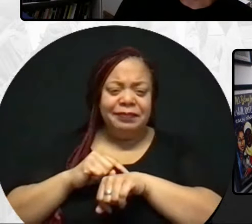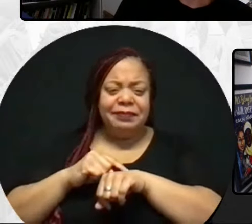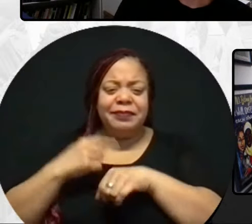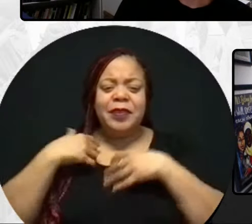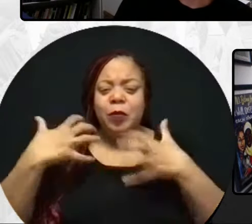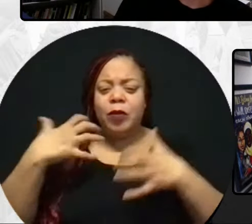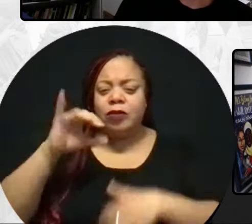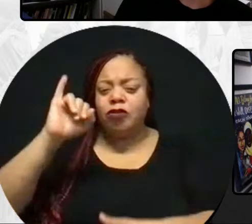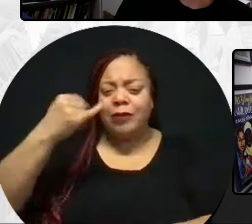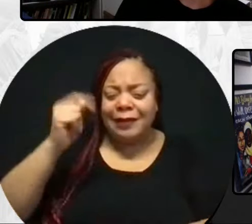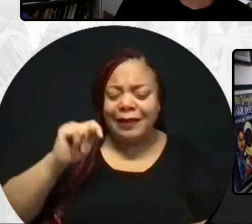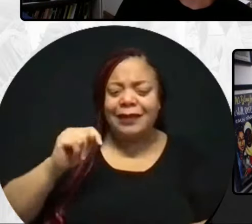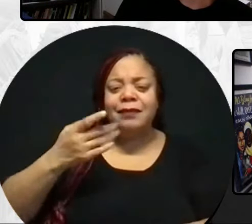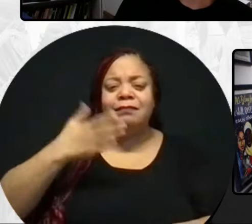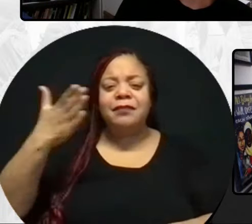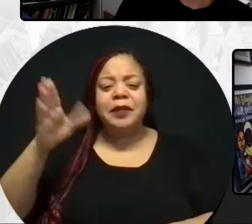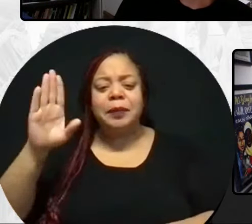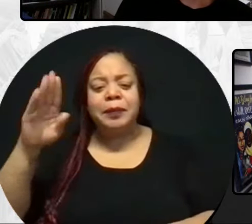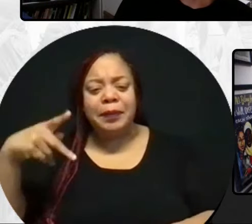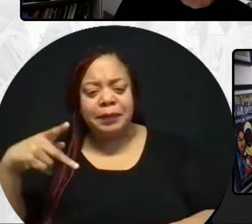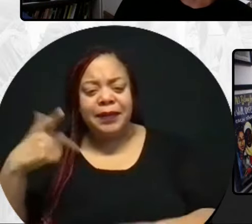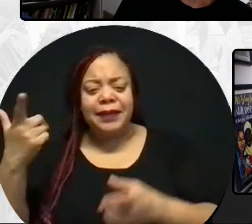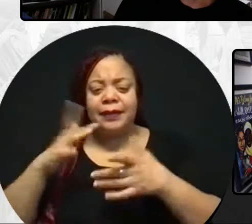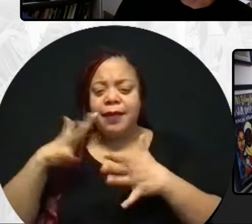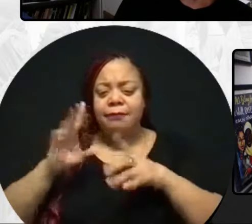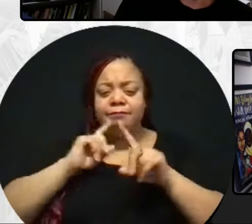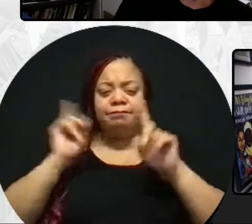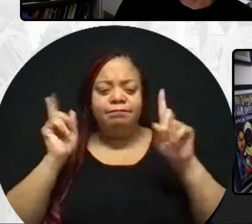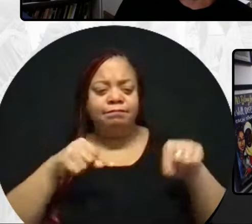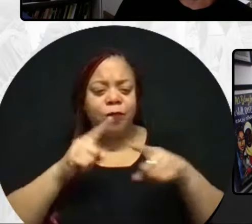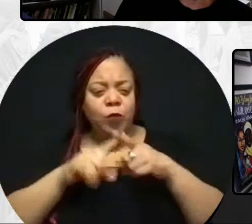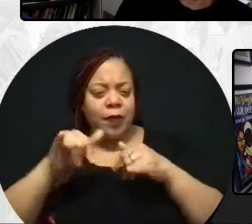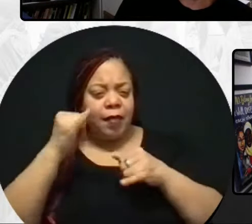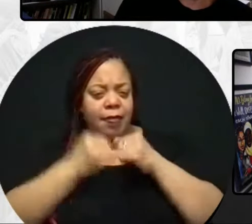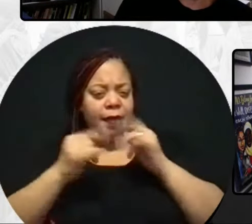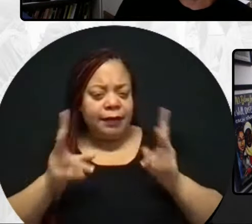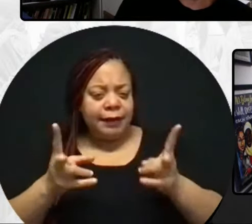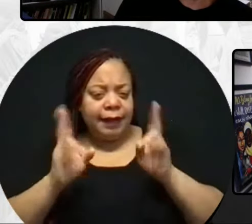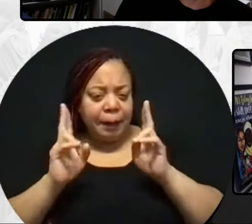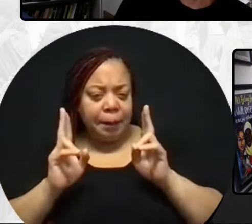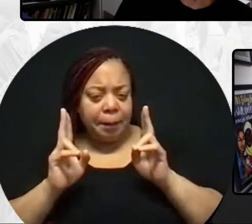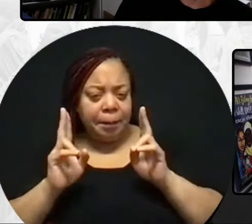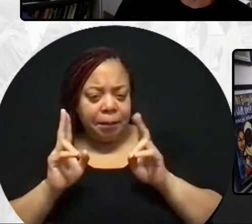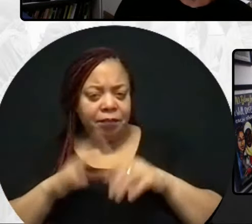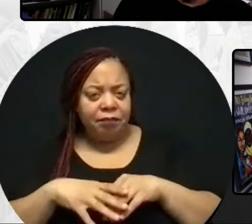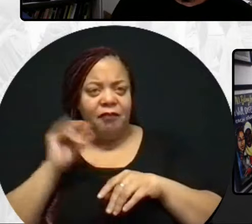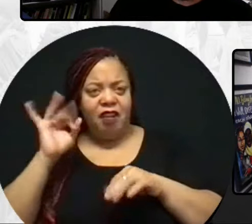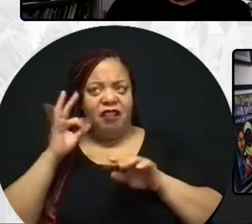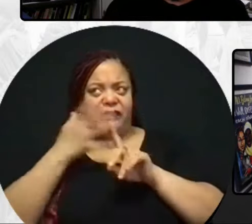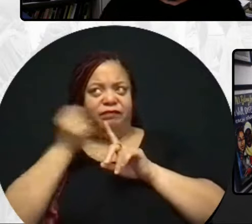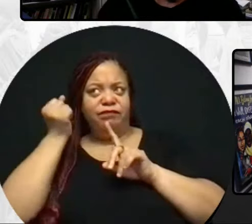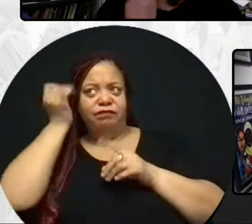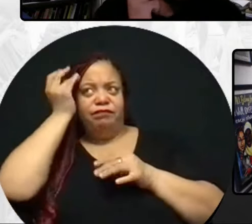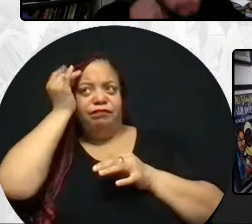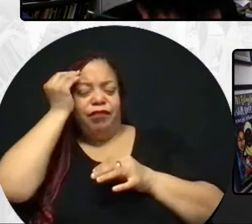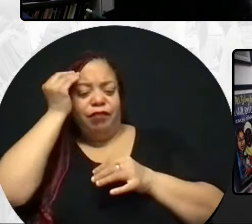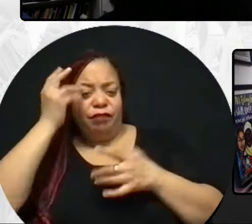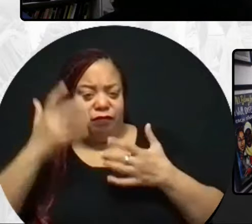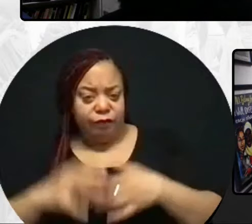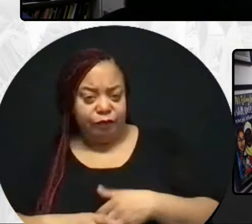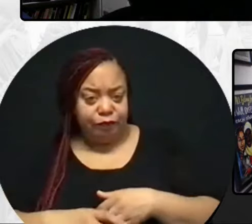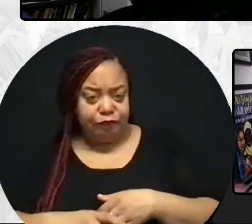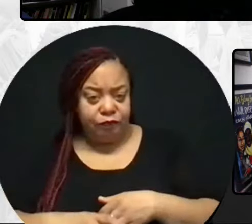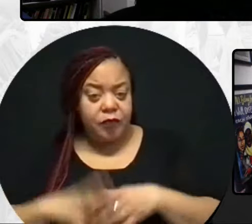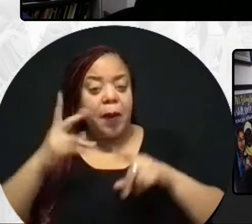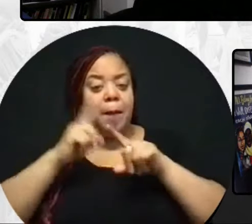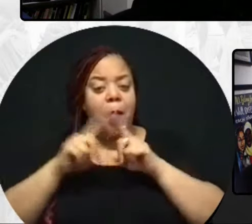of respond to that last clip of takeaways, but I also wanted to maybe pull in a couple of the questions that are coming up in the chat as sort of